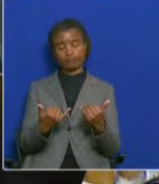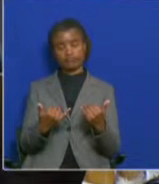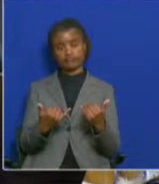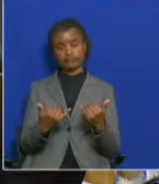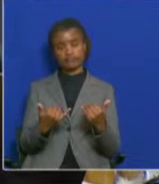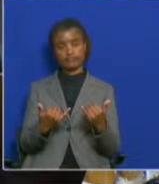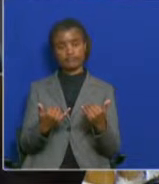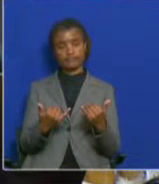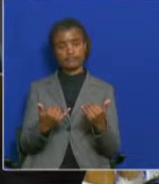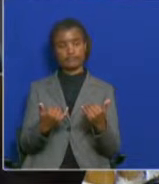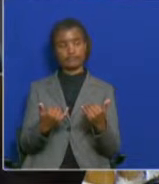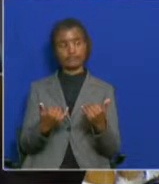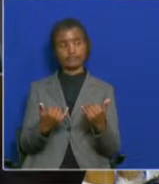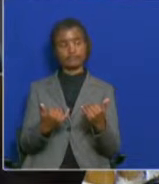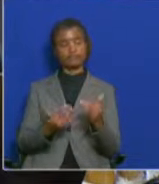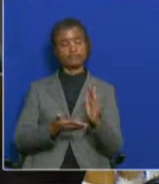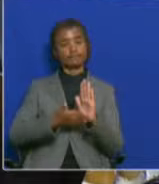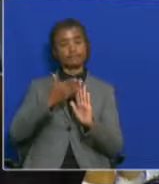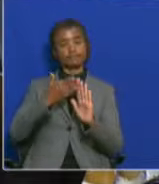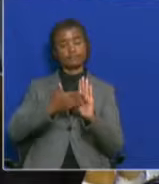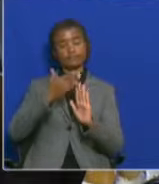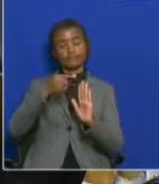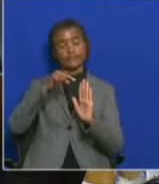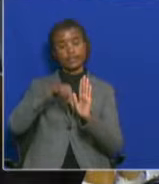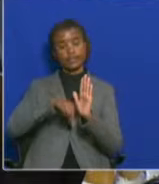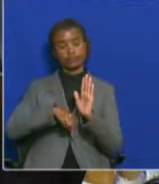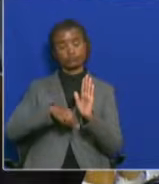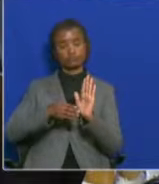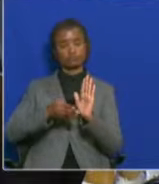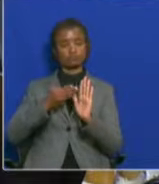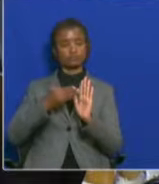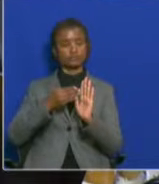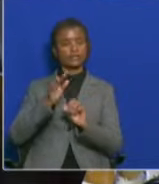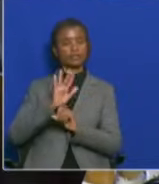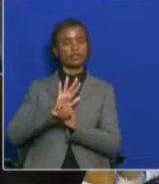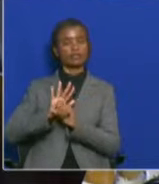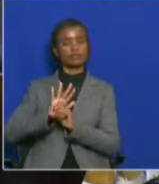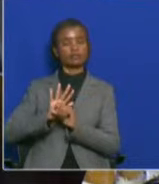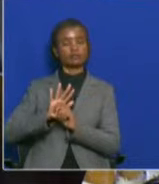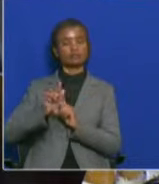there's a lot of background and principles, etc.